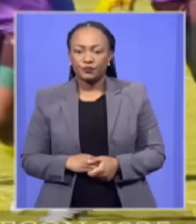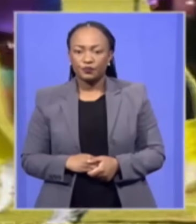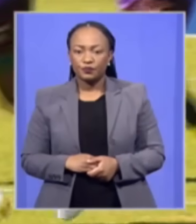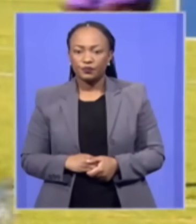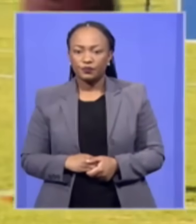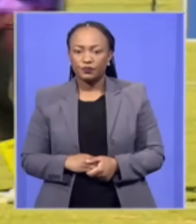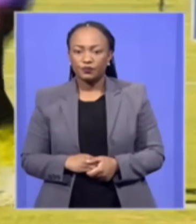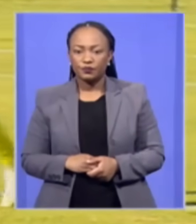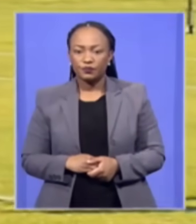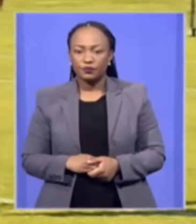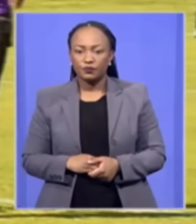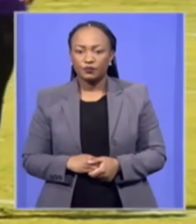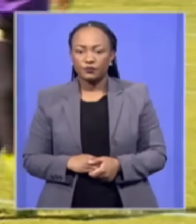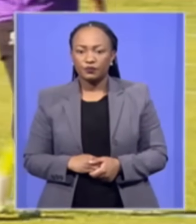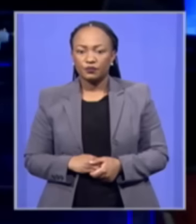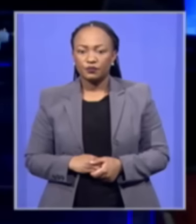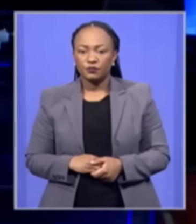SABC Johannesburg.